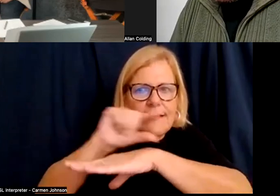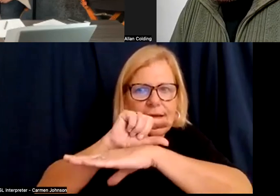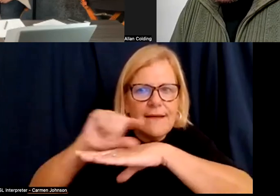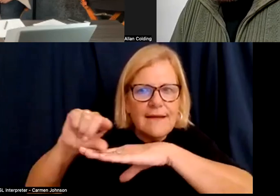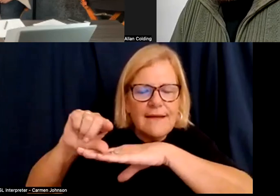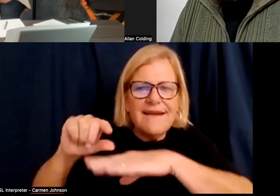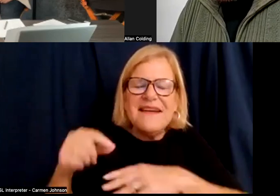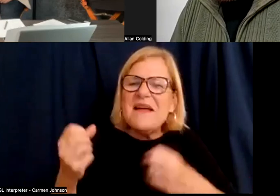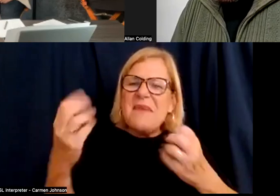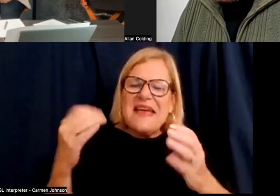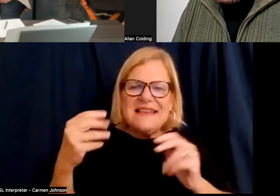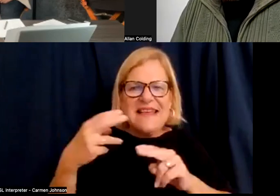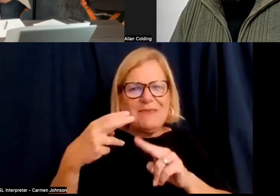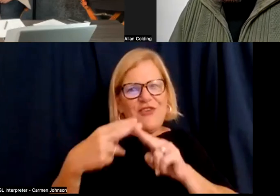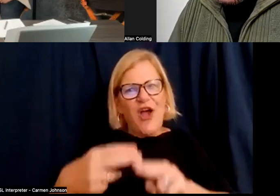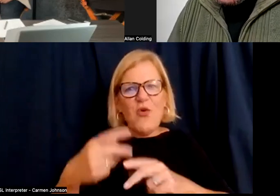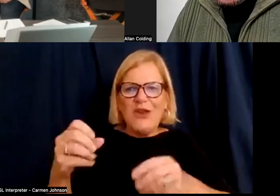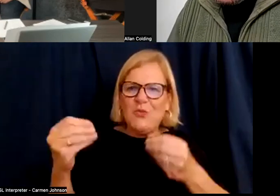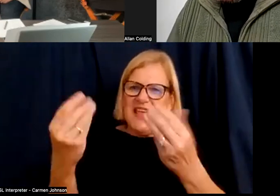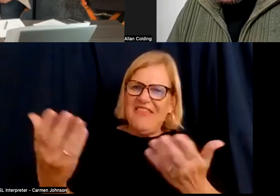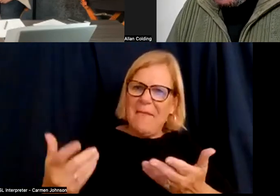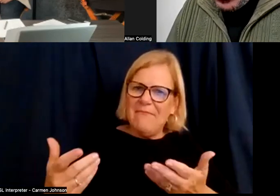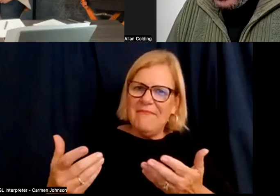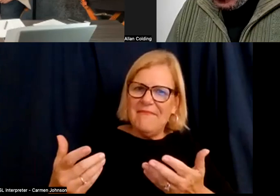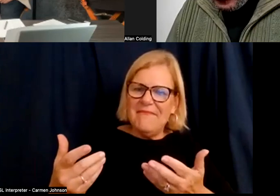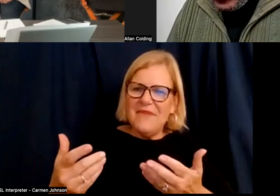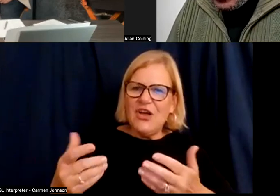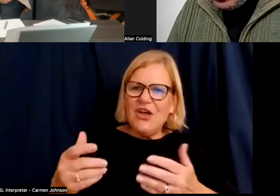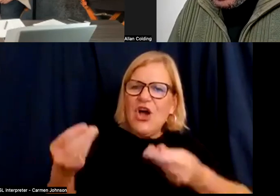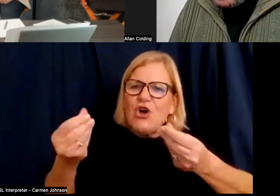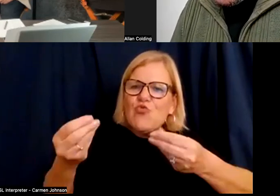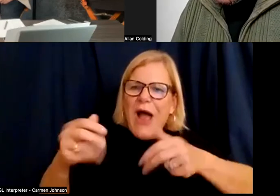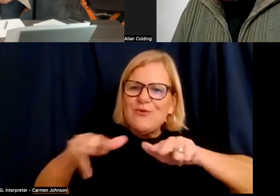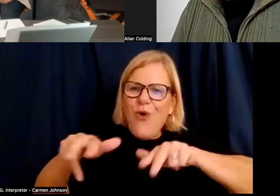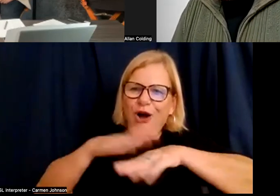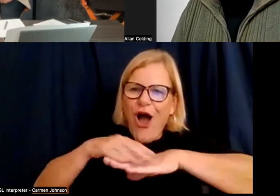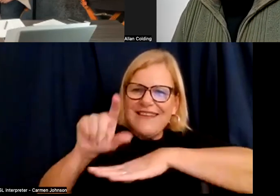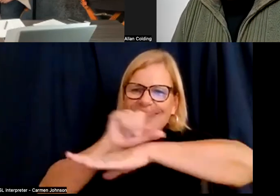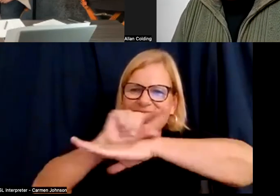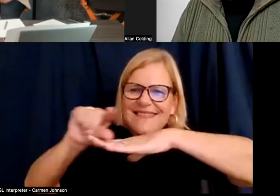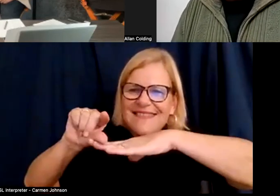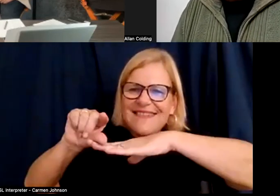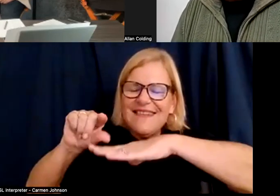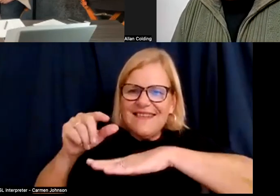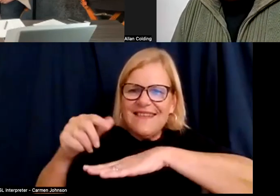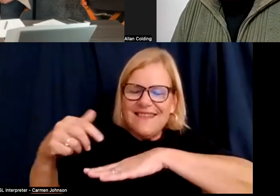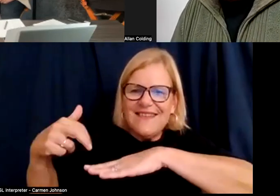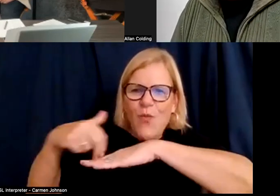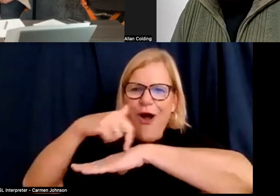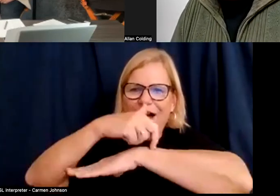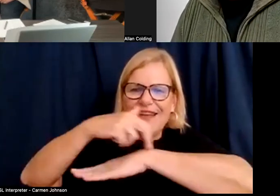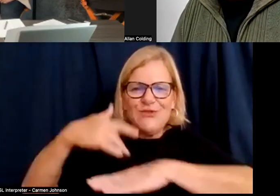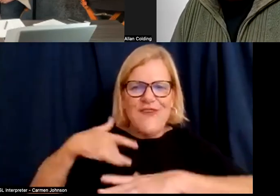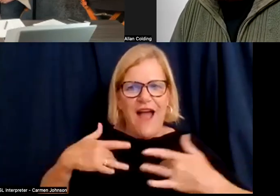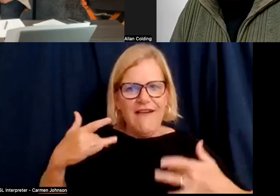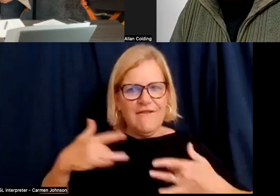A lot of times it's referred to, you want to give them some ground to walk on. You know, you want them to feel